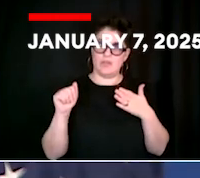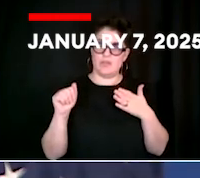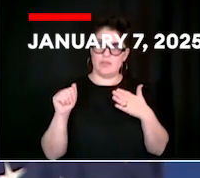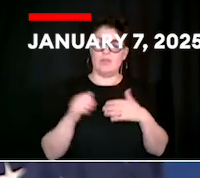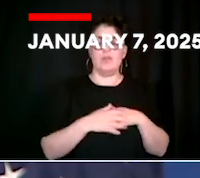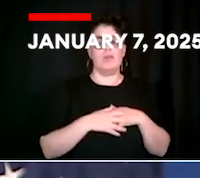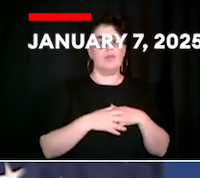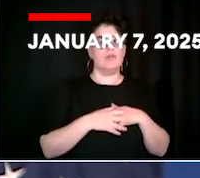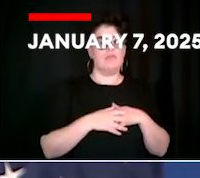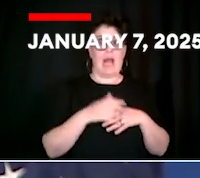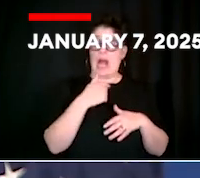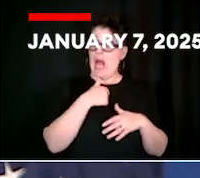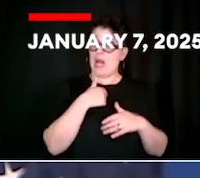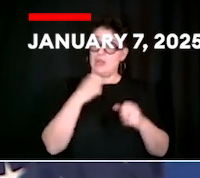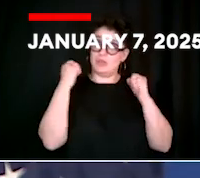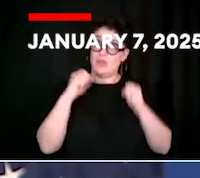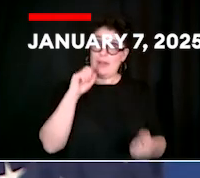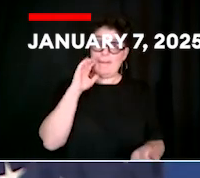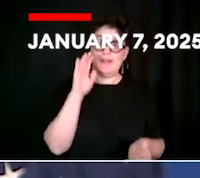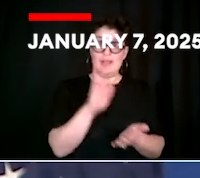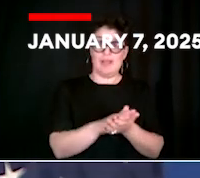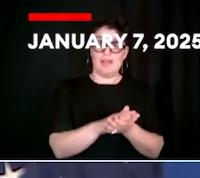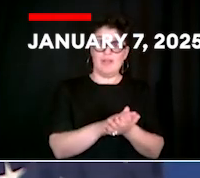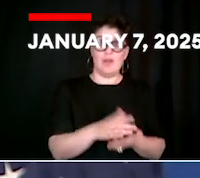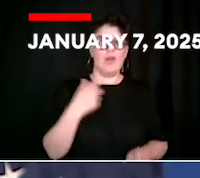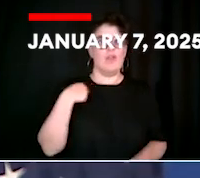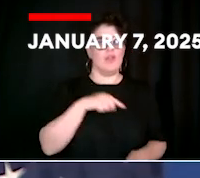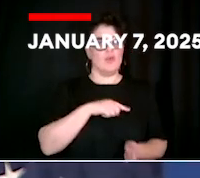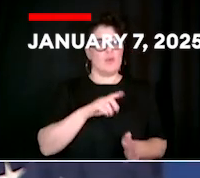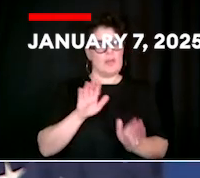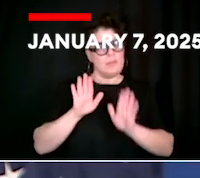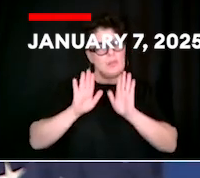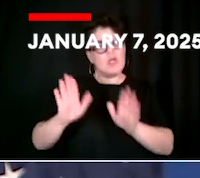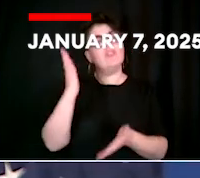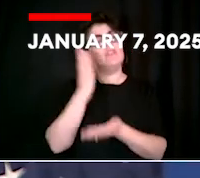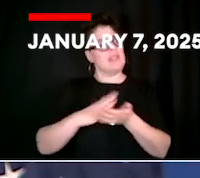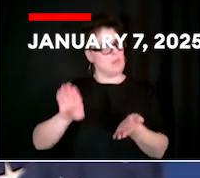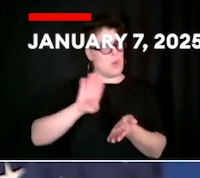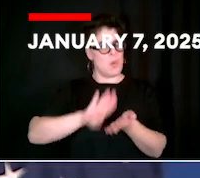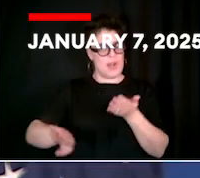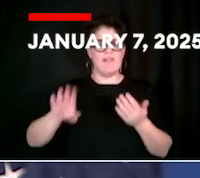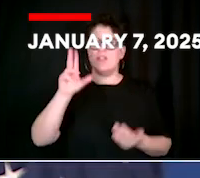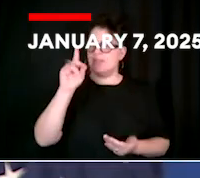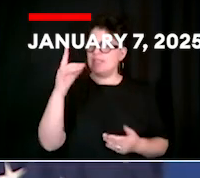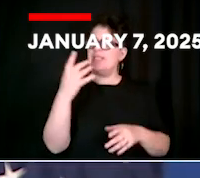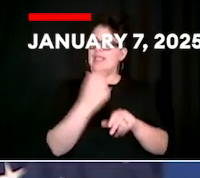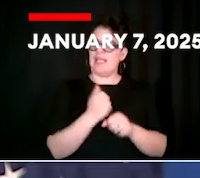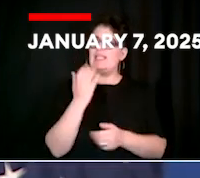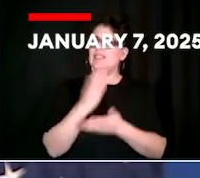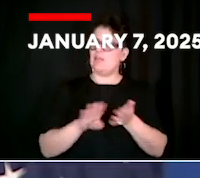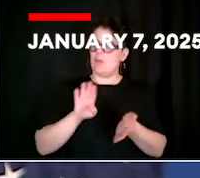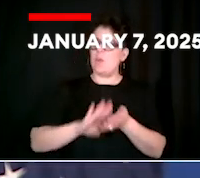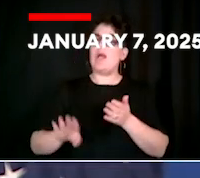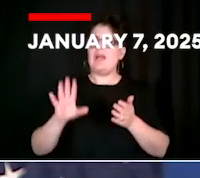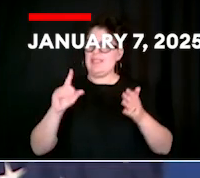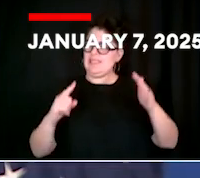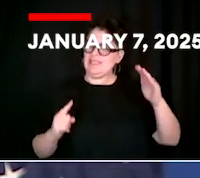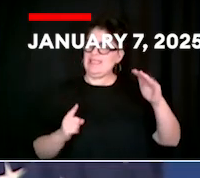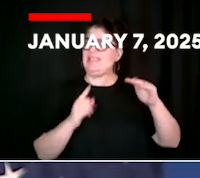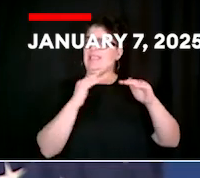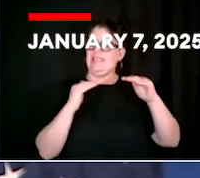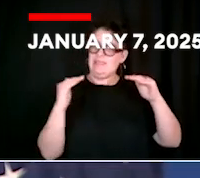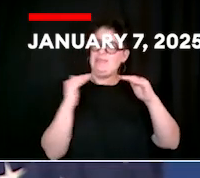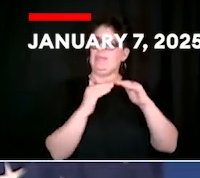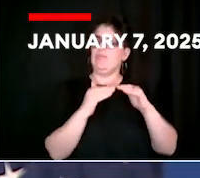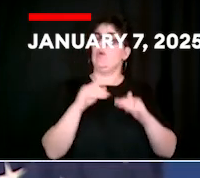I'm a firm believer that we push for some waivers. We were able to get some waivers. We were able to get to $100 million in the environment for the